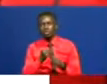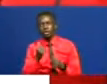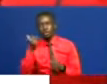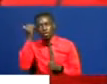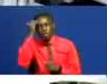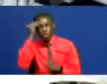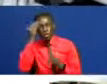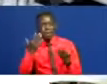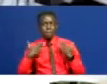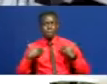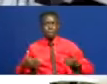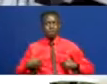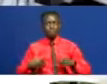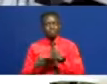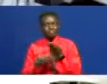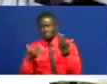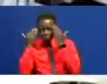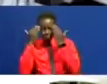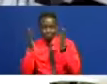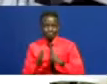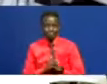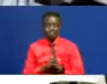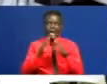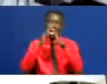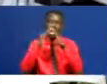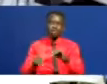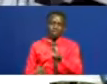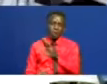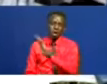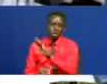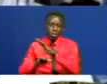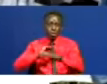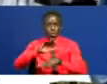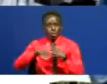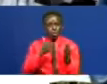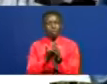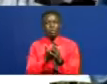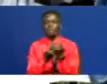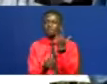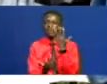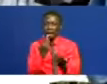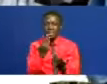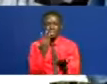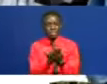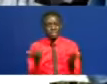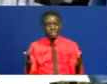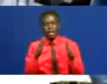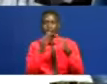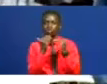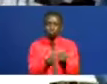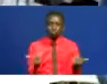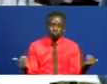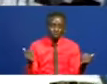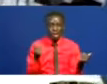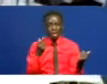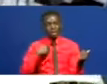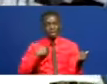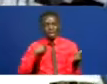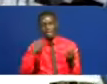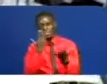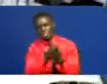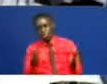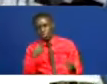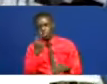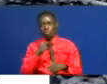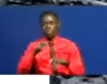hatukujua hiyo mwili. Manyumba zake zote zimechomeka, kila kitu chote zimechomeka paka vitu za watoto wake, wale walikuwa anakaa karibu na